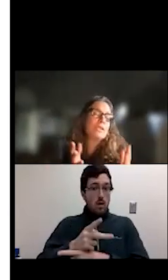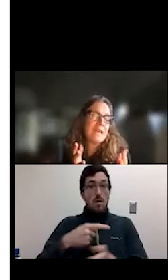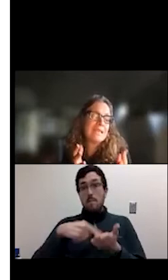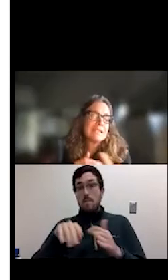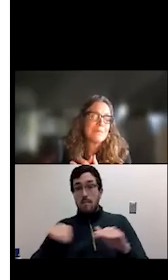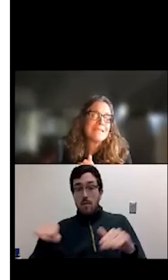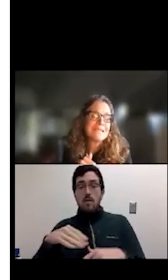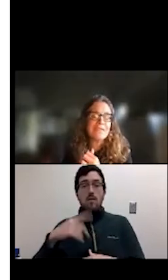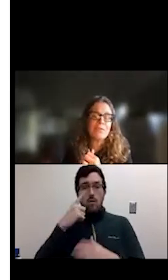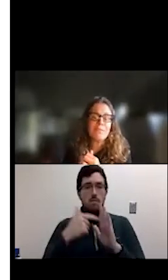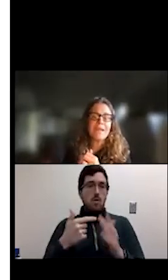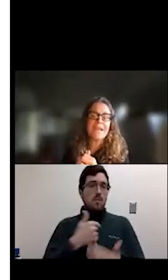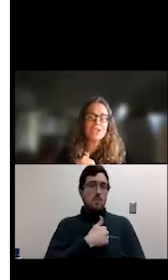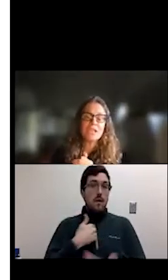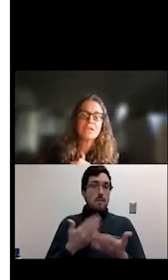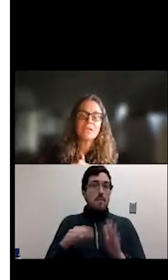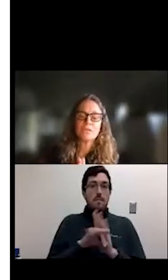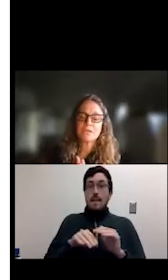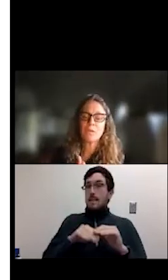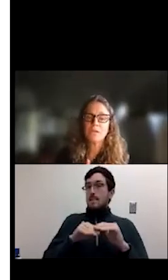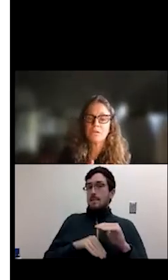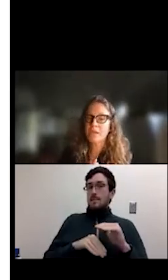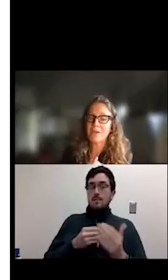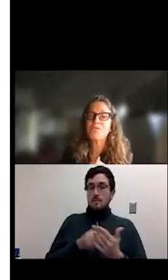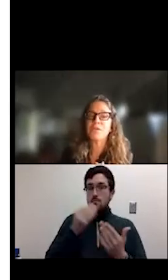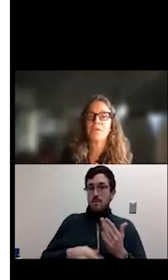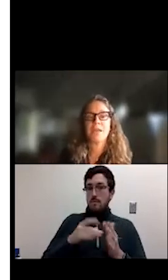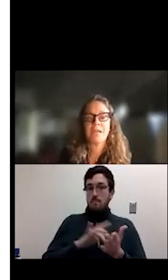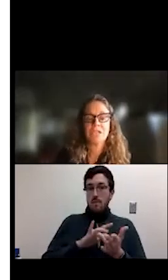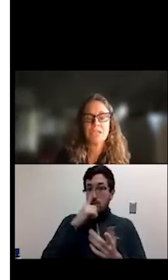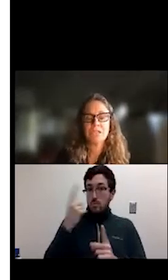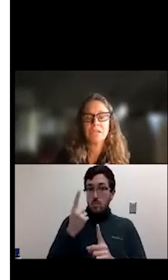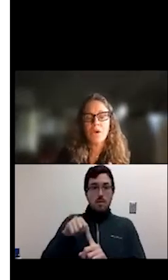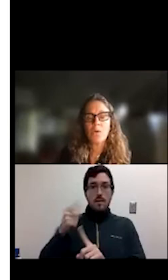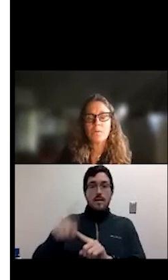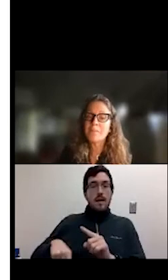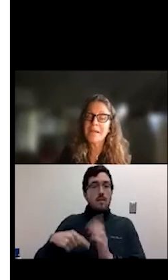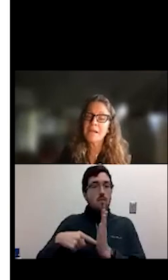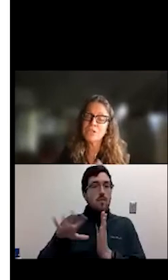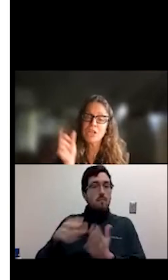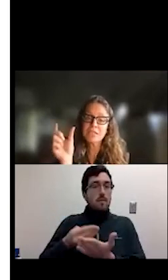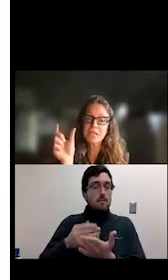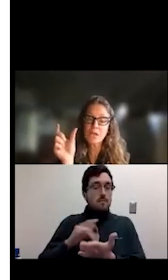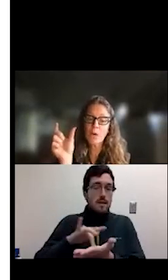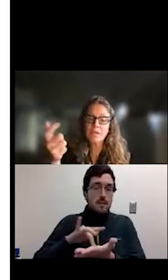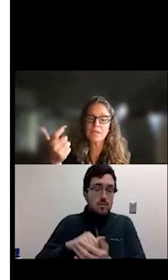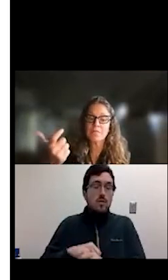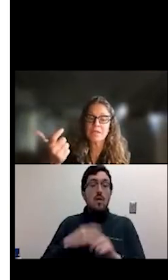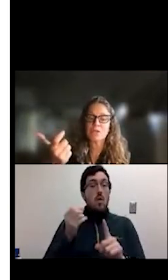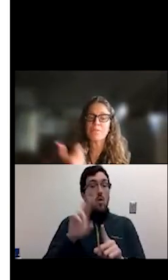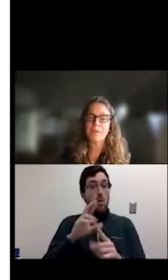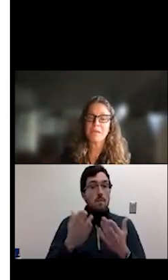instance, we might choose a less expensive medication for someone who can't afford their medication, or we might adjust